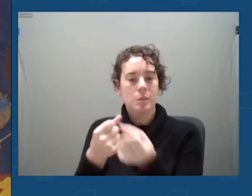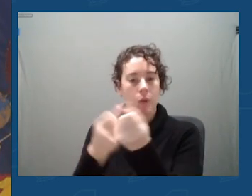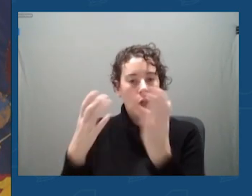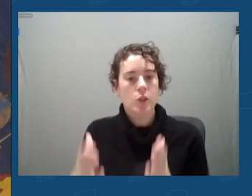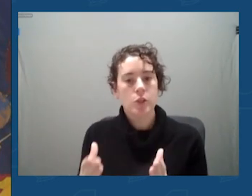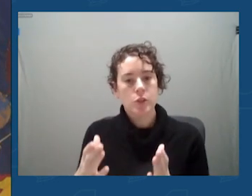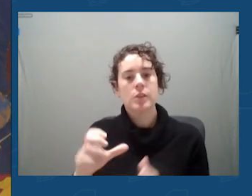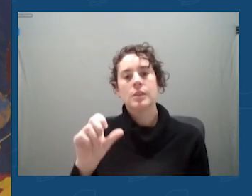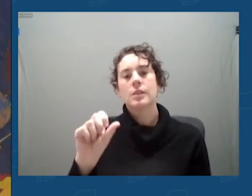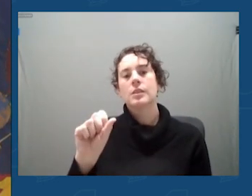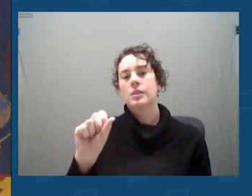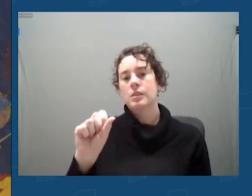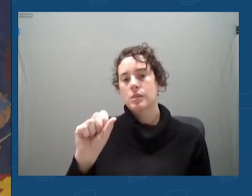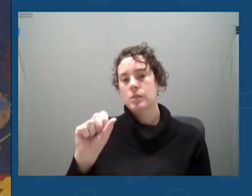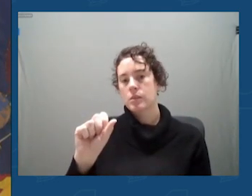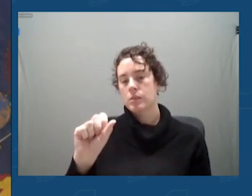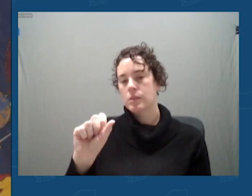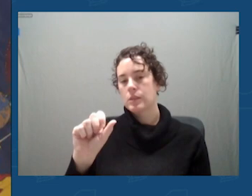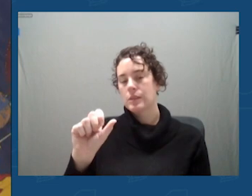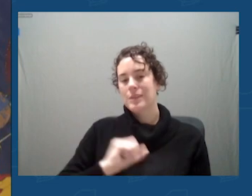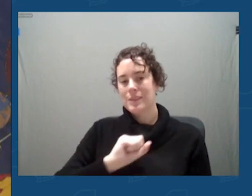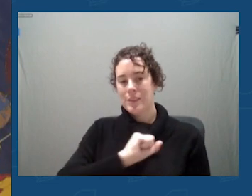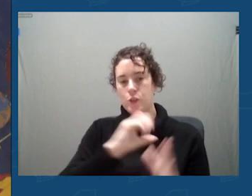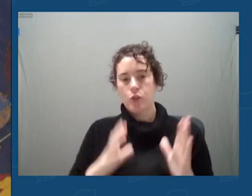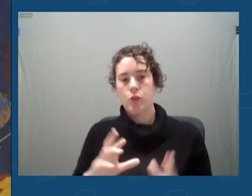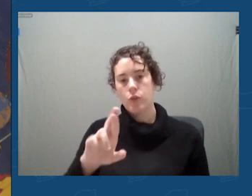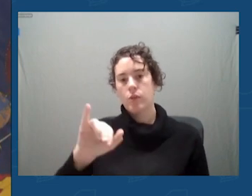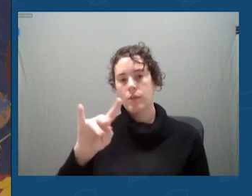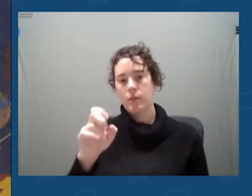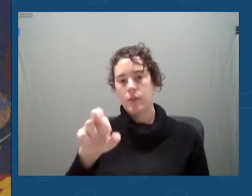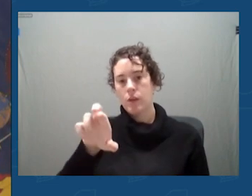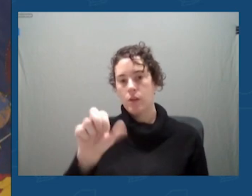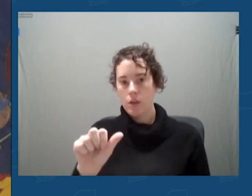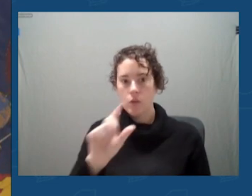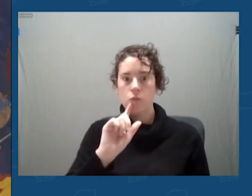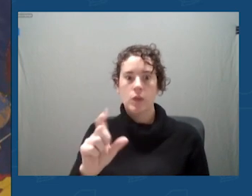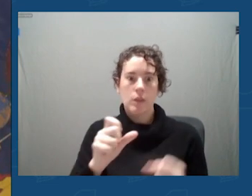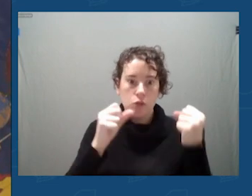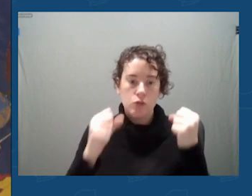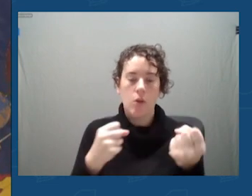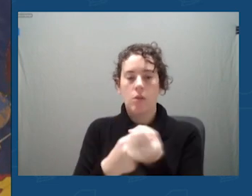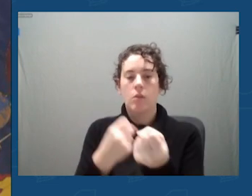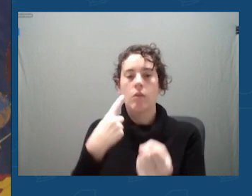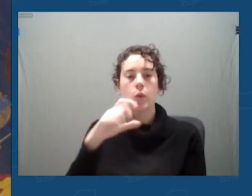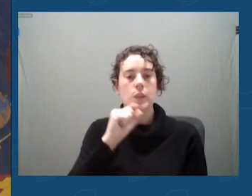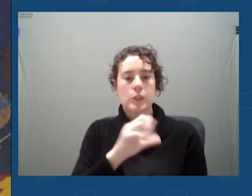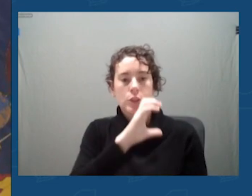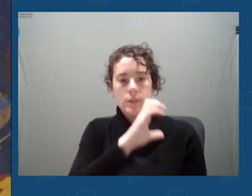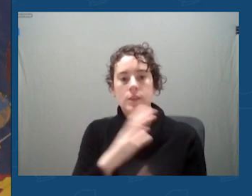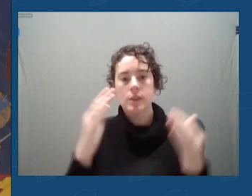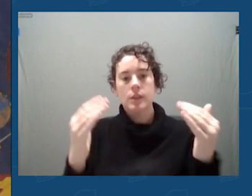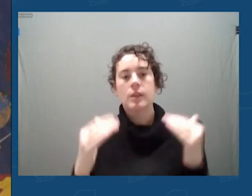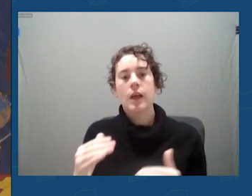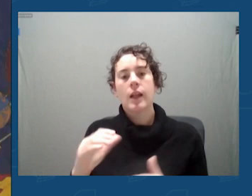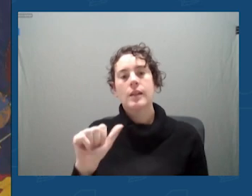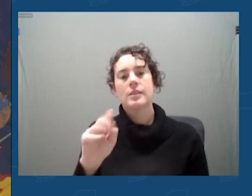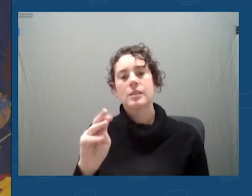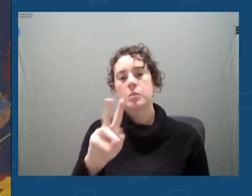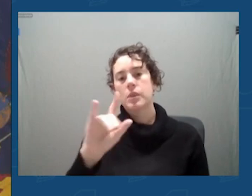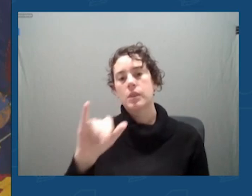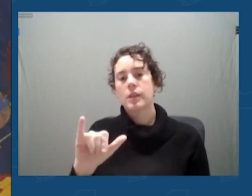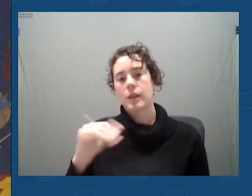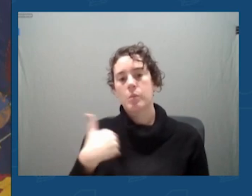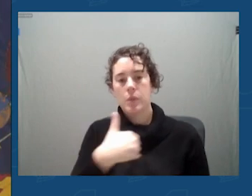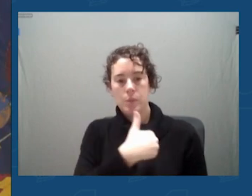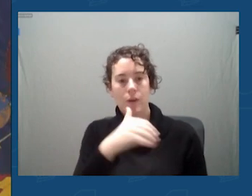who's also always been a great champion for older adults, and Assemblymember Amy Paulin, also always there. And I just